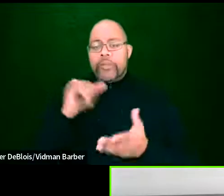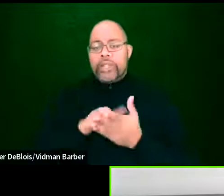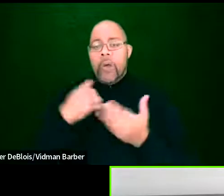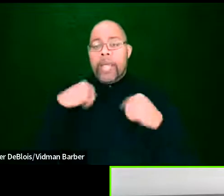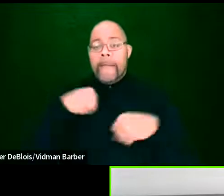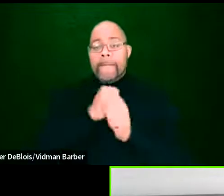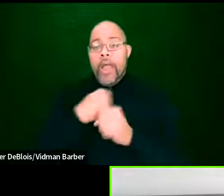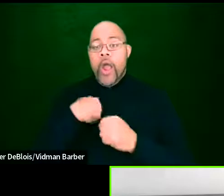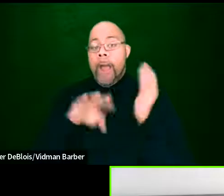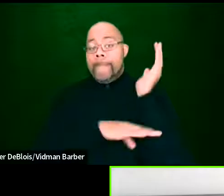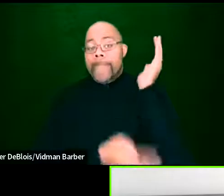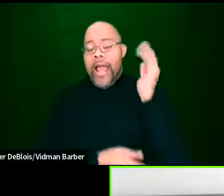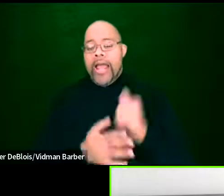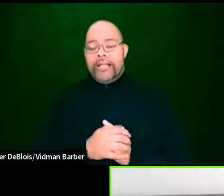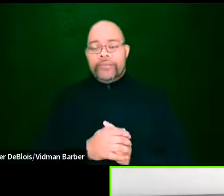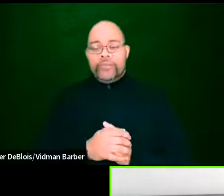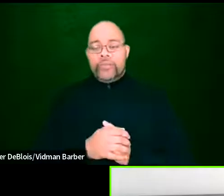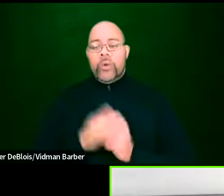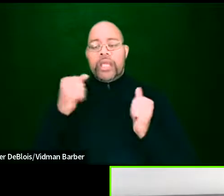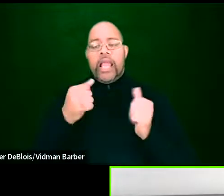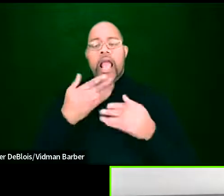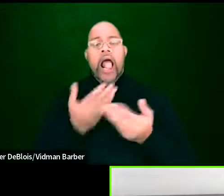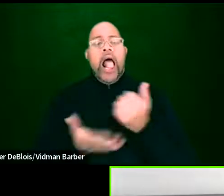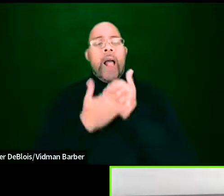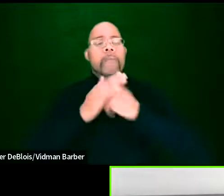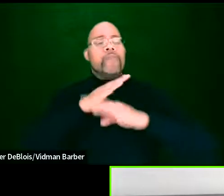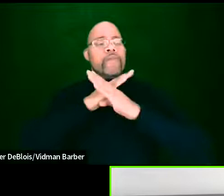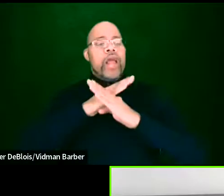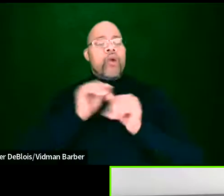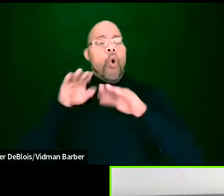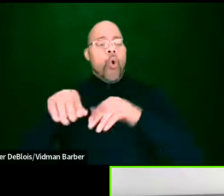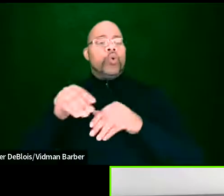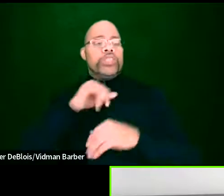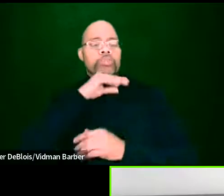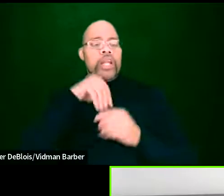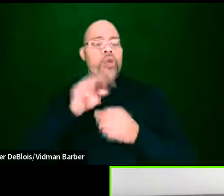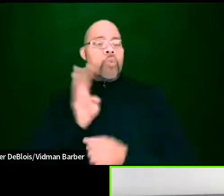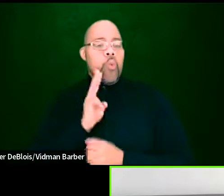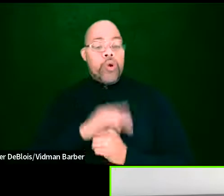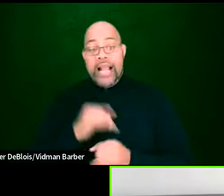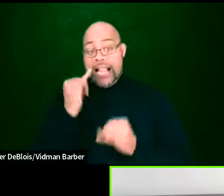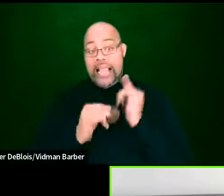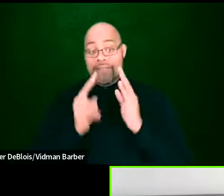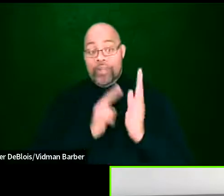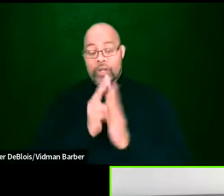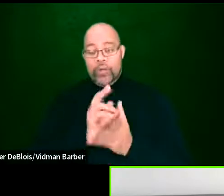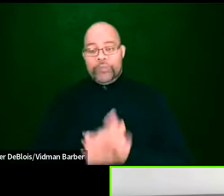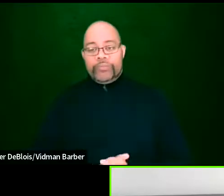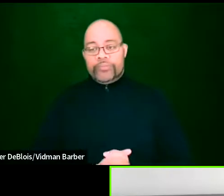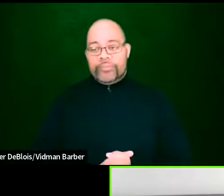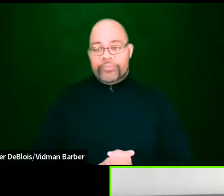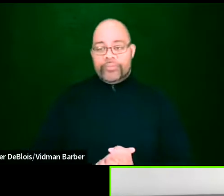make our bag so that we can help to prevent marine debris going into water. Okay, last video, friends.